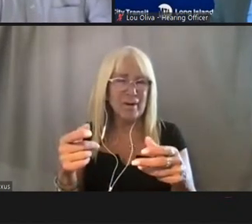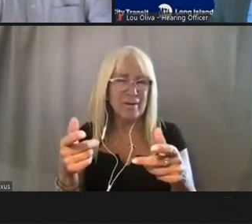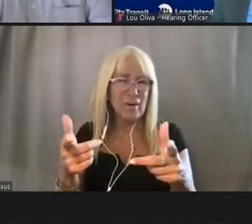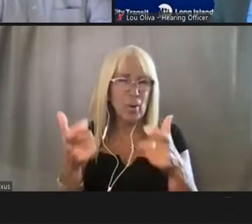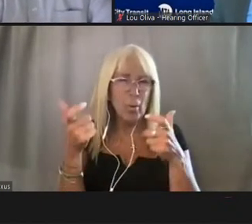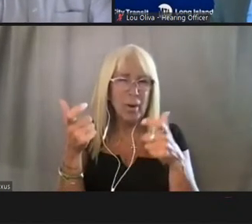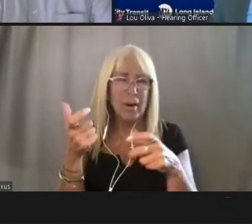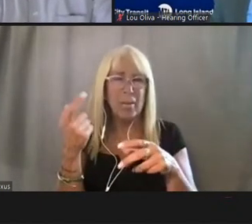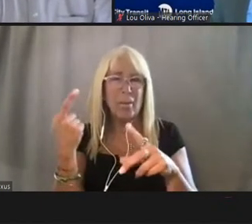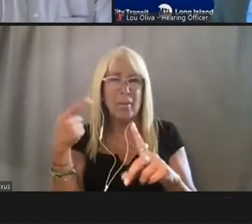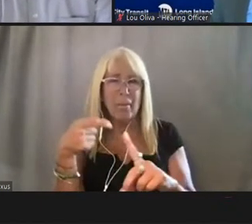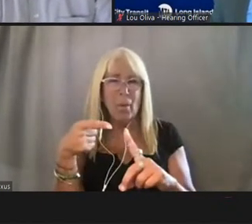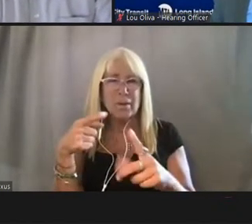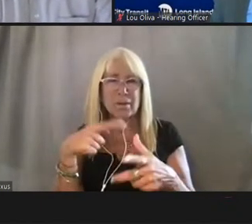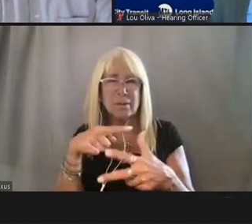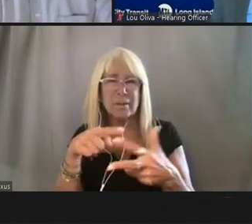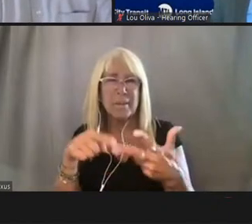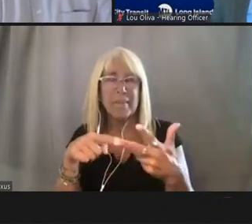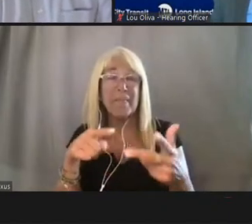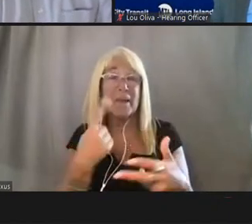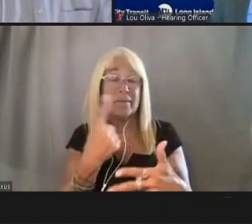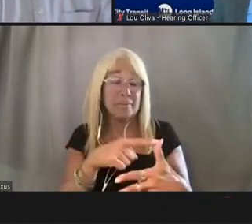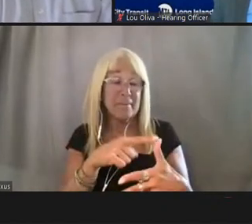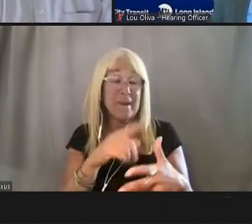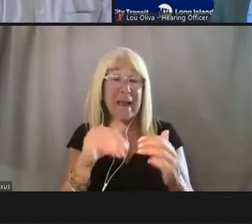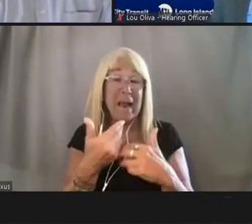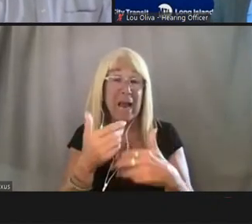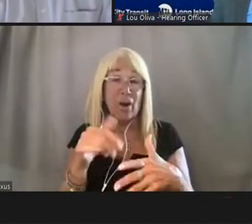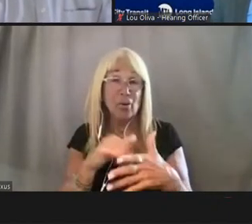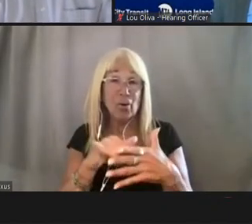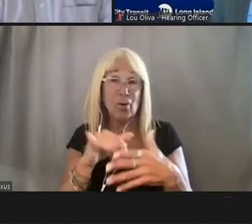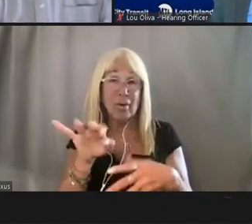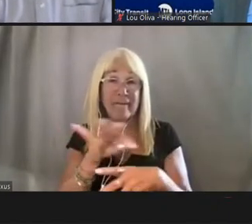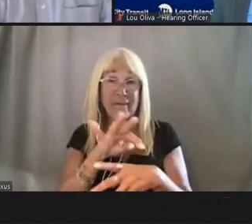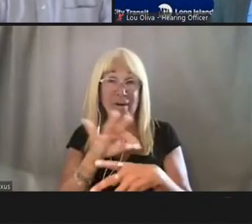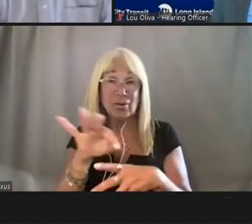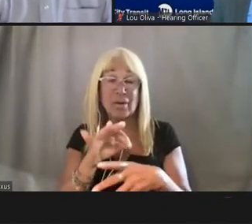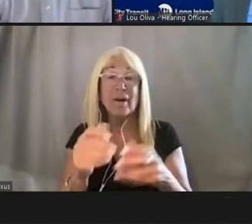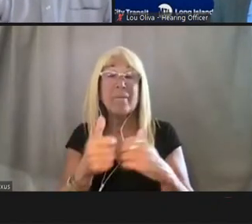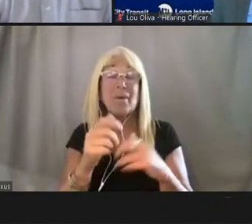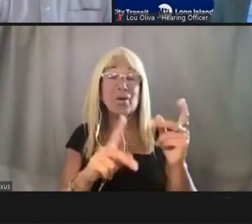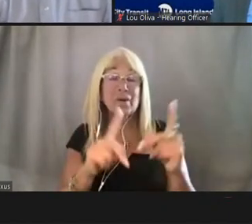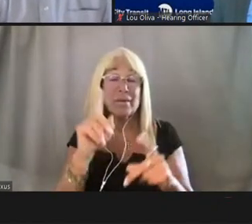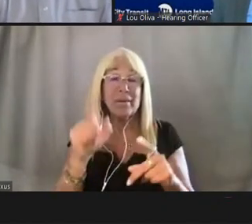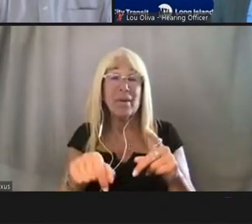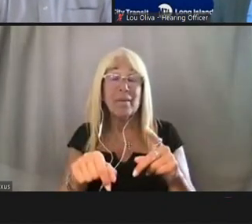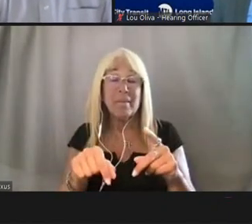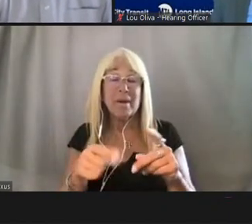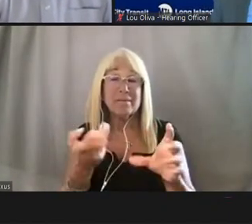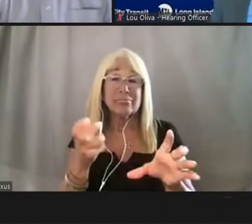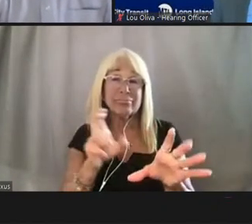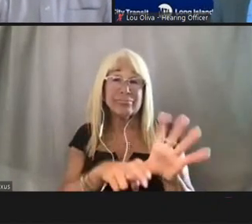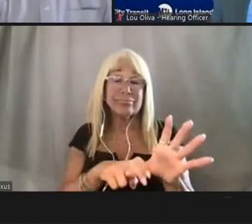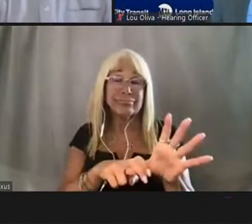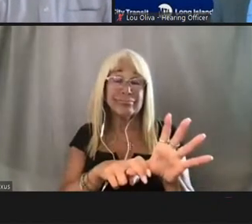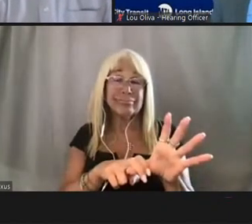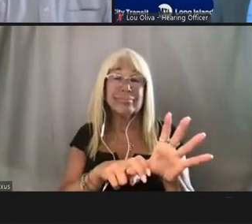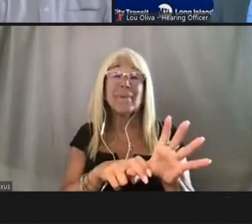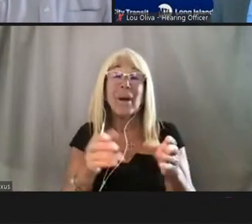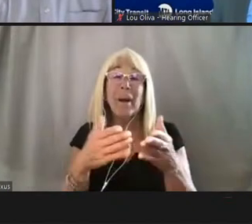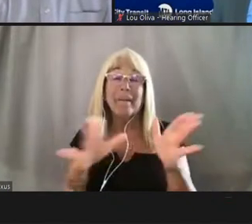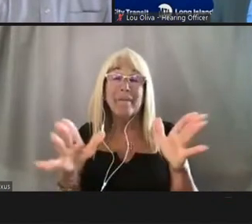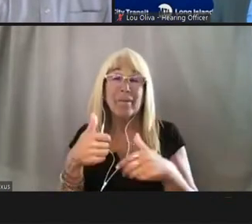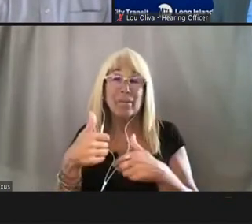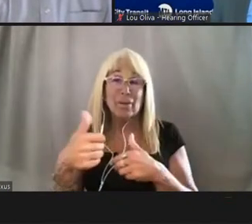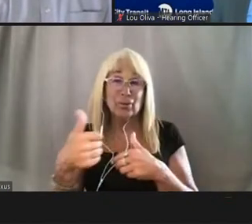number one the only way that New York City functions is if most people take public transportation if all estimated 1 million people